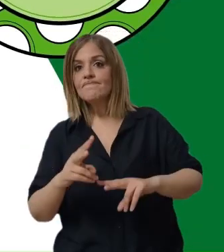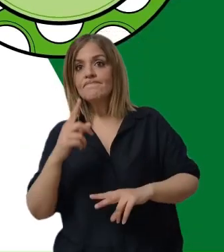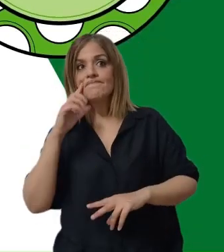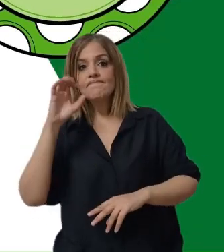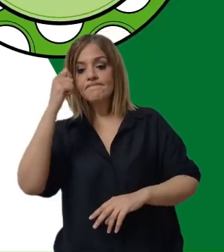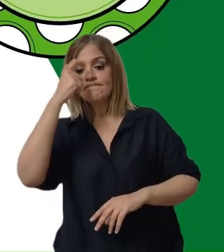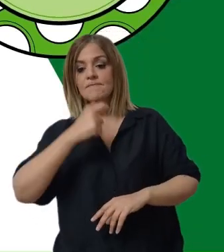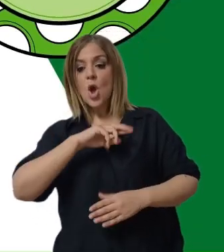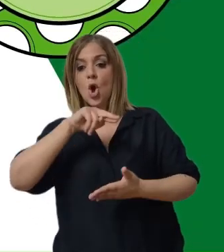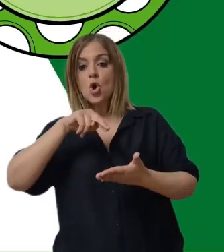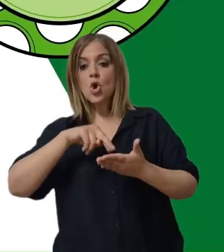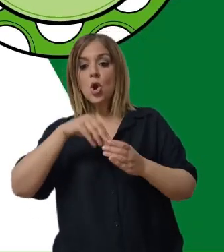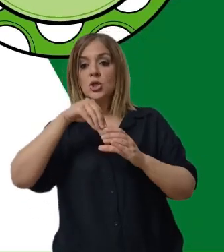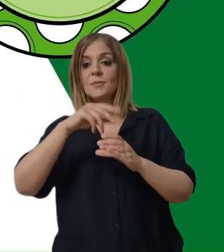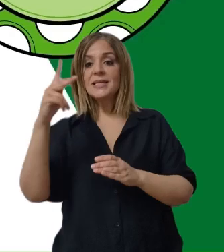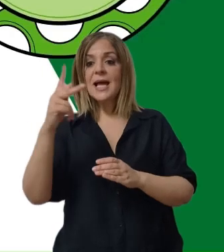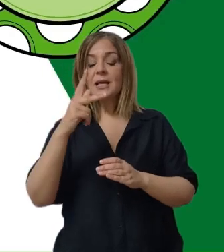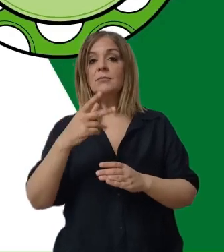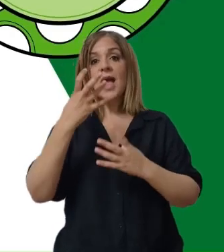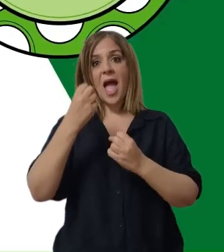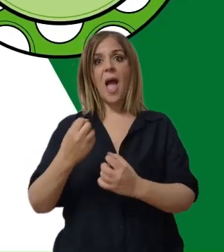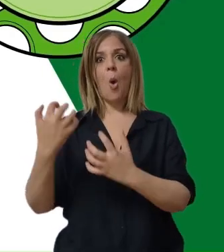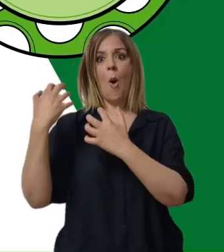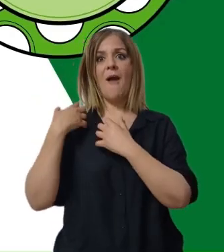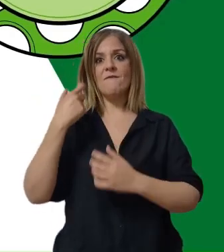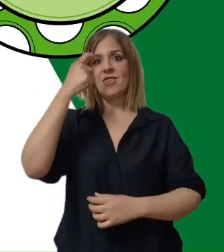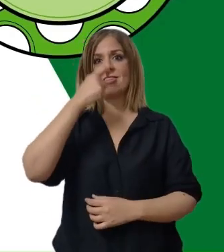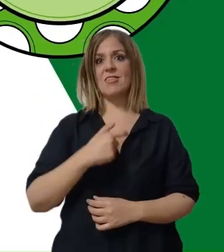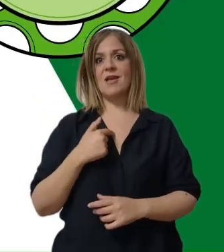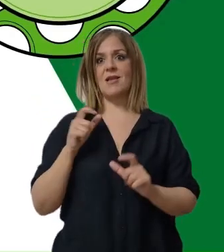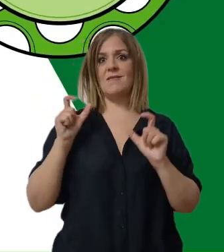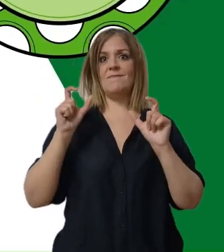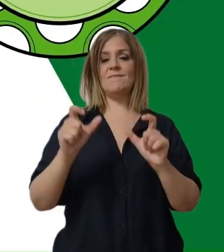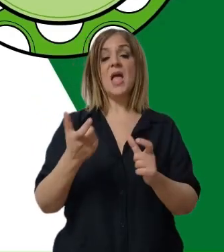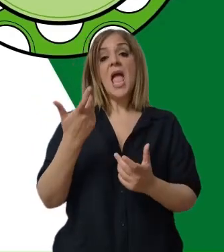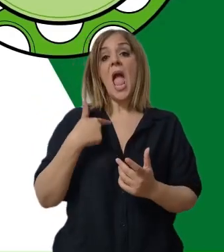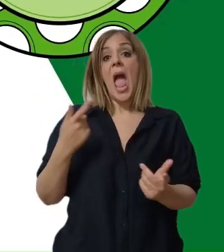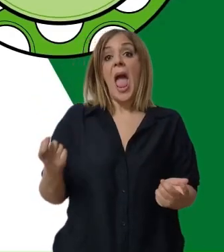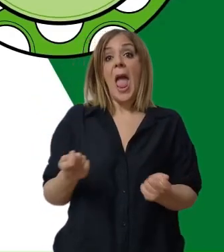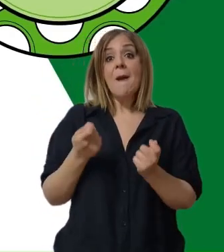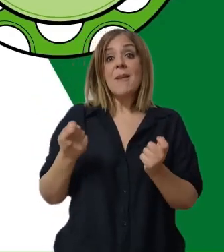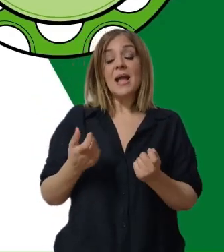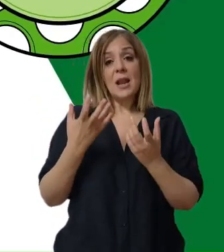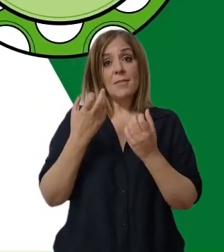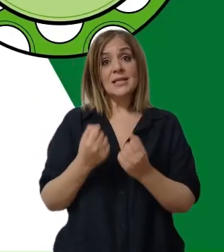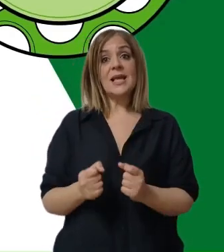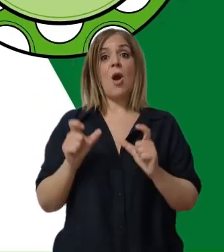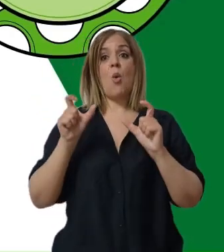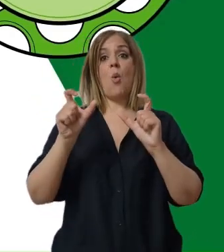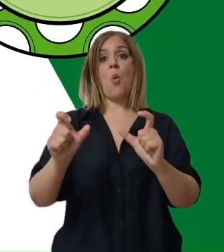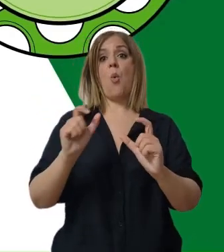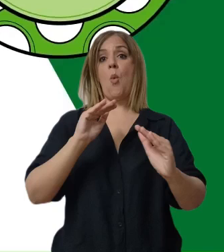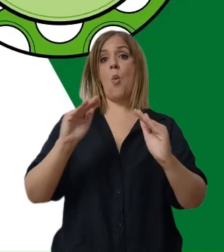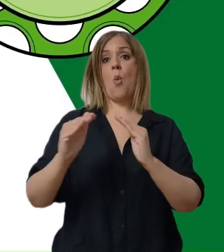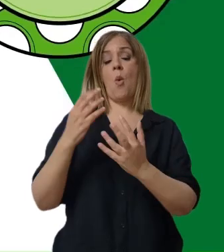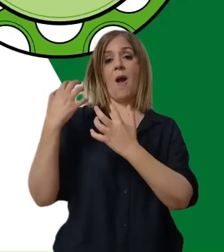as a citizen, as a community member, and as a professional in protecting the